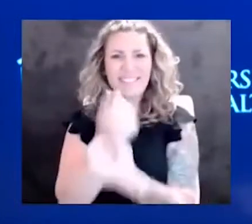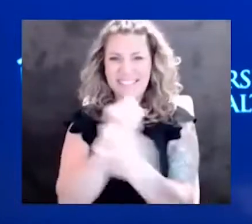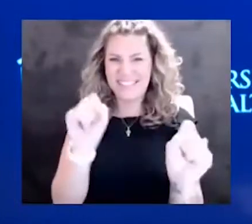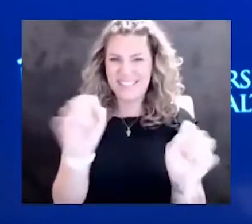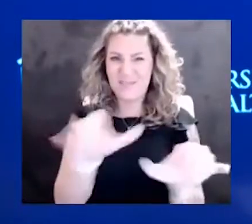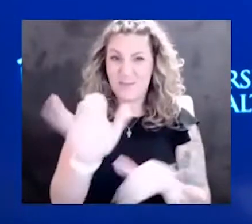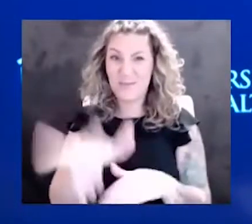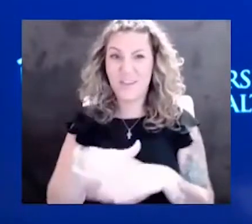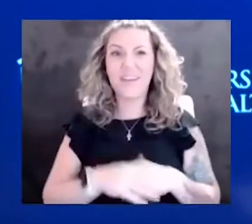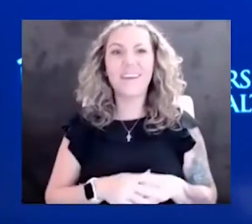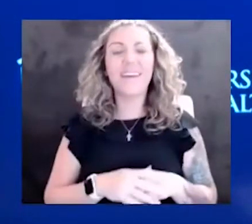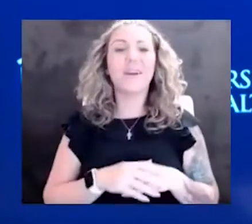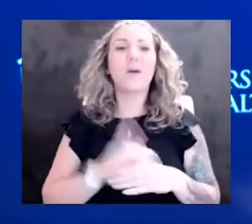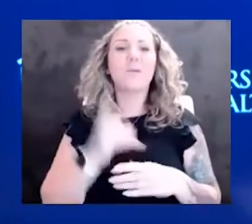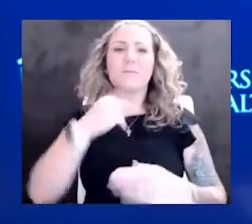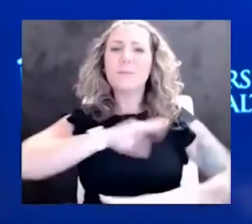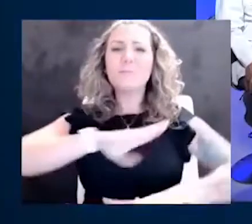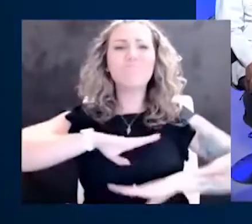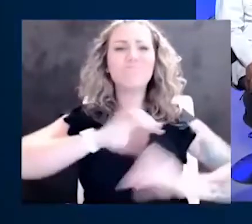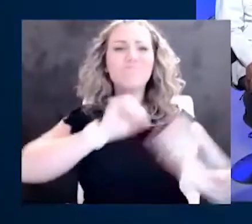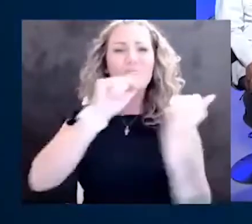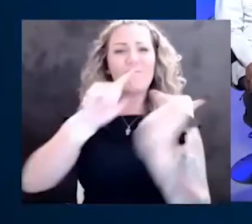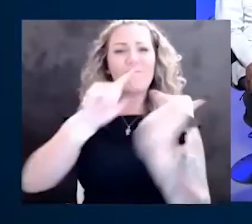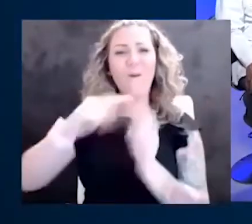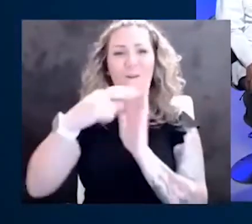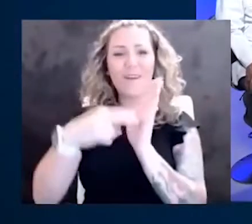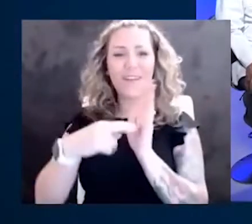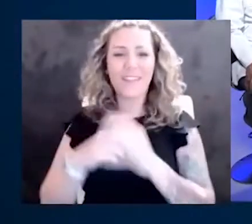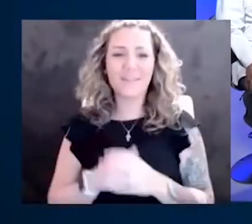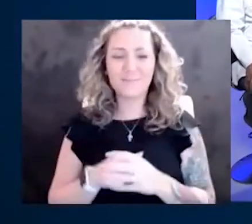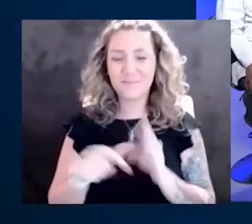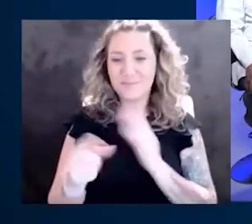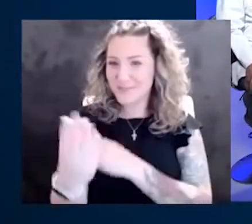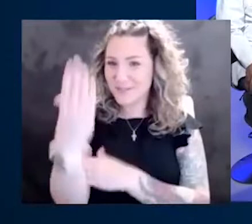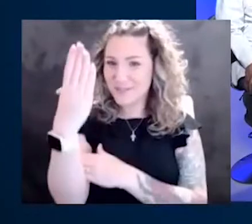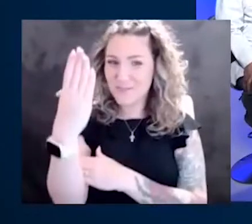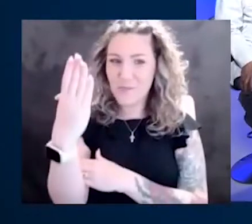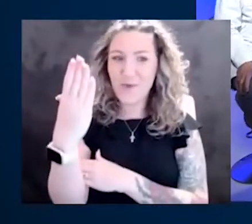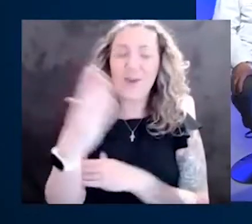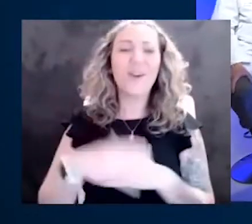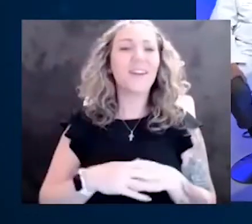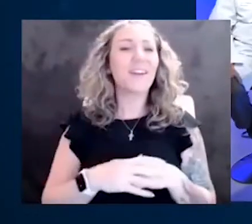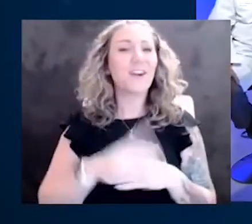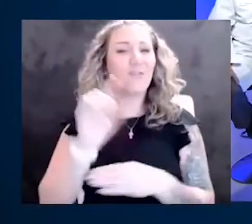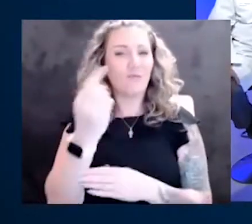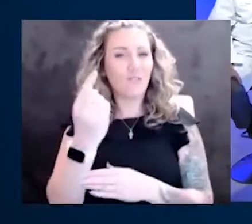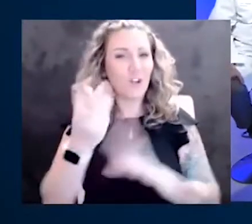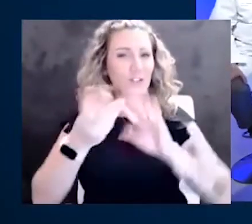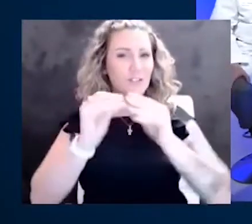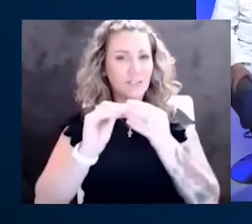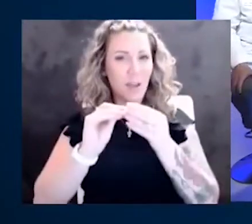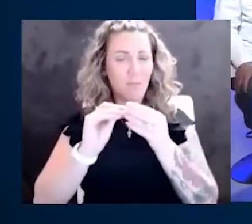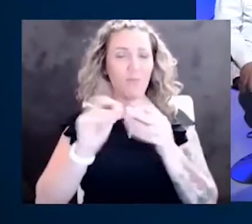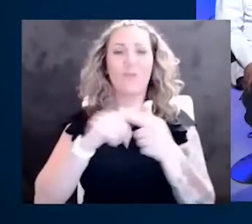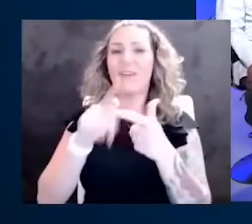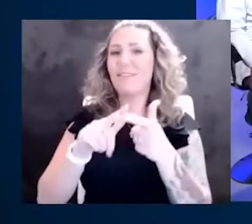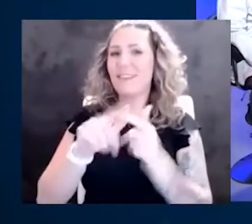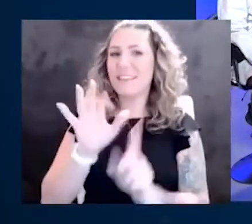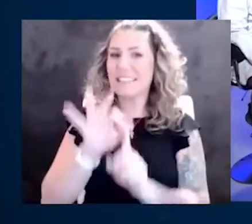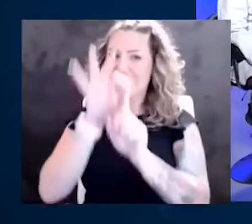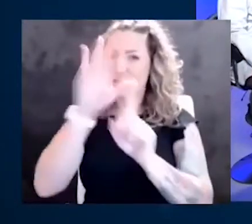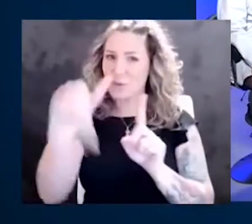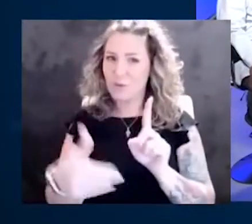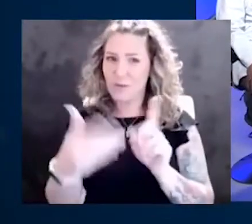all the guidelines. Hey, this morning, we're going to first jump to our numbers, and then we have another special guest we want to introduce. But